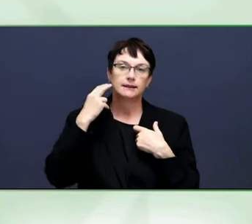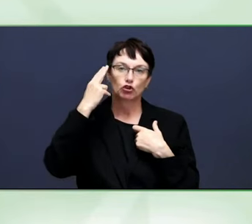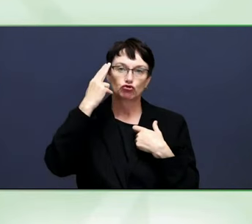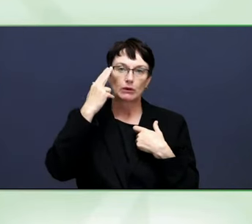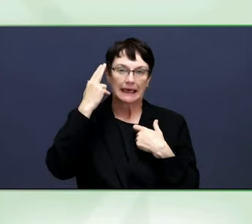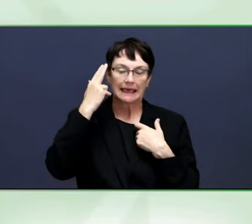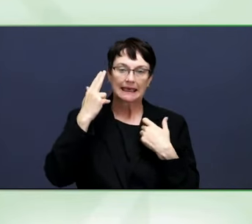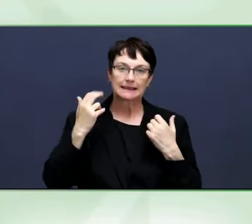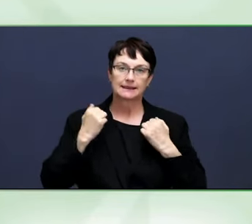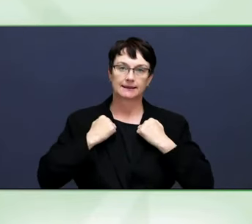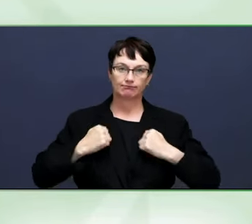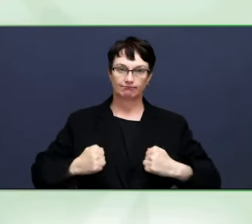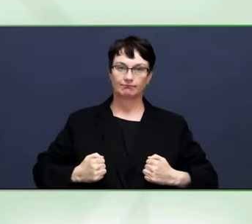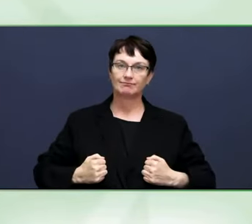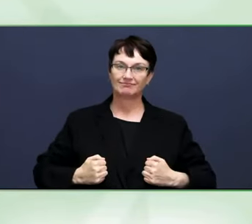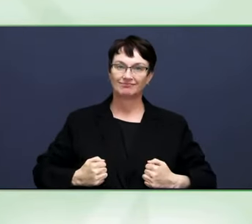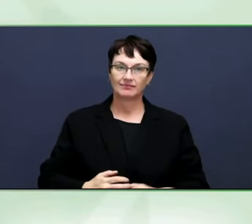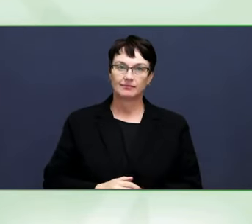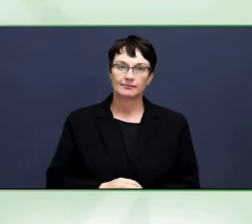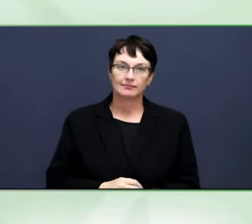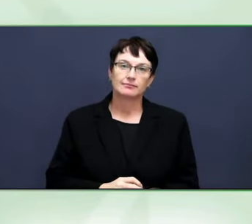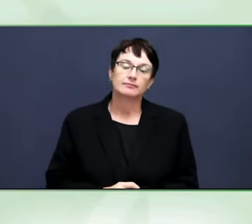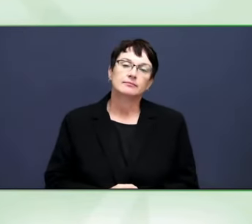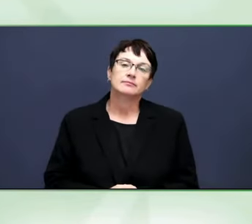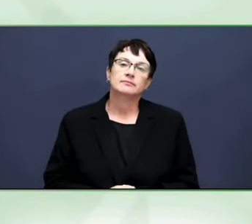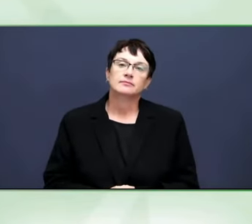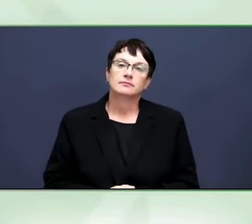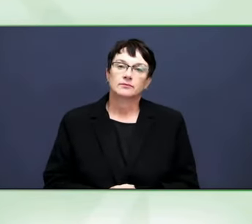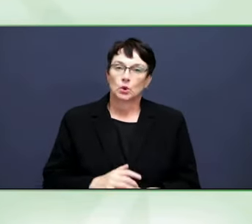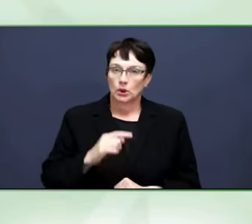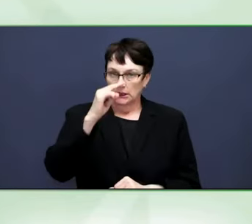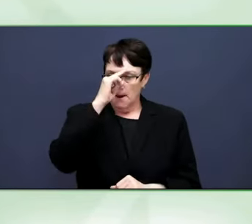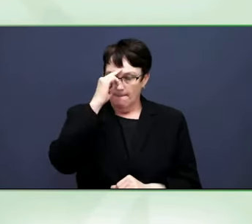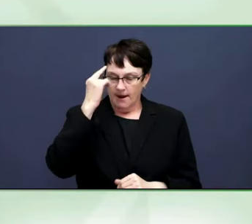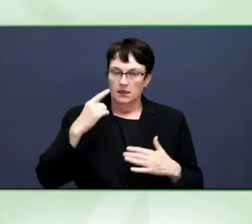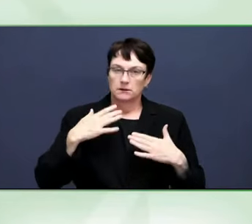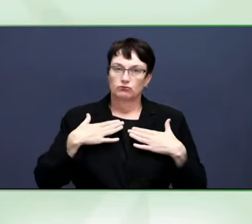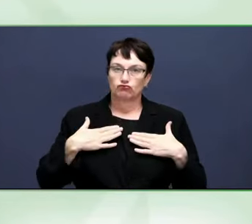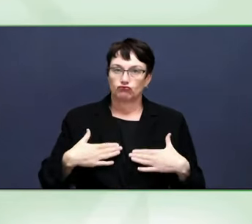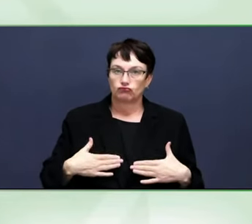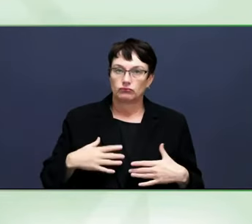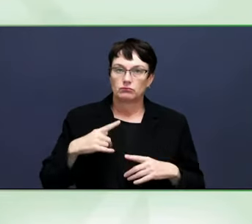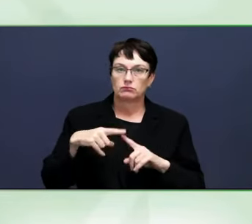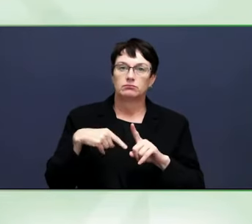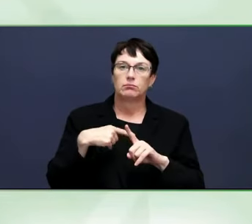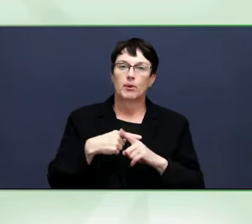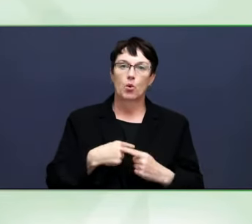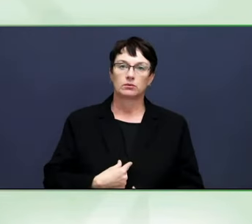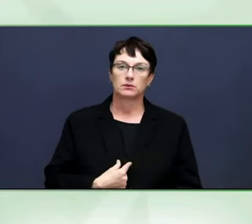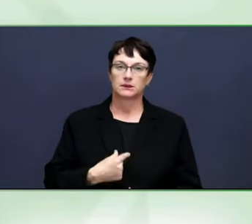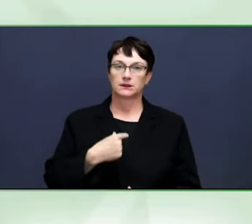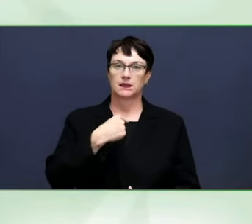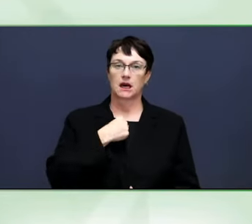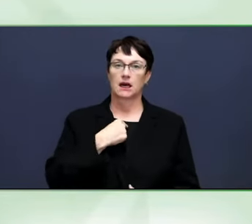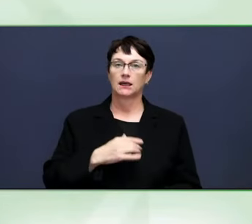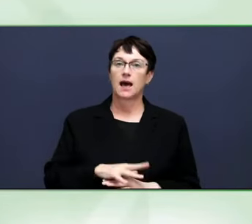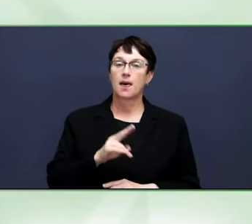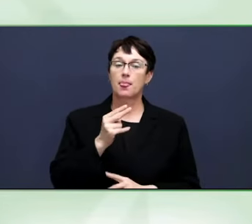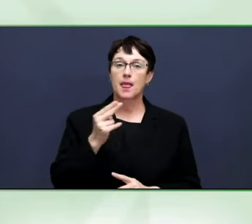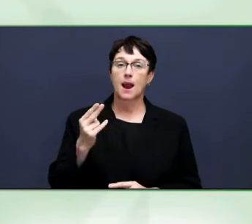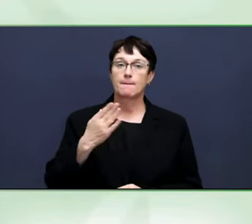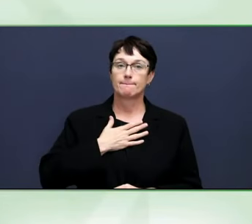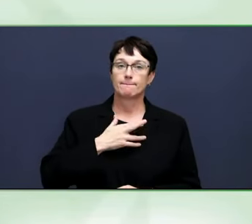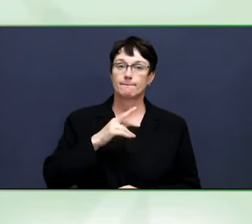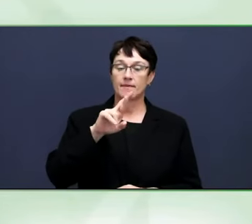in the United States Congress. I am representing myself. All opinions and views I express